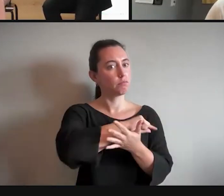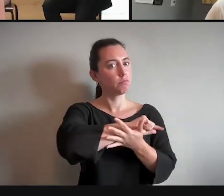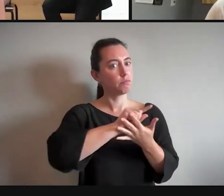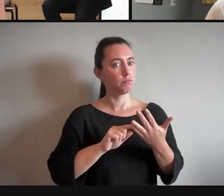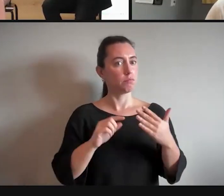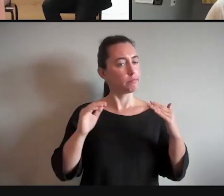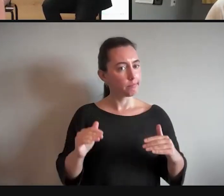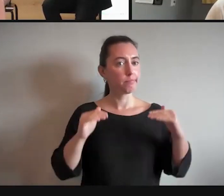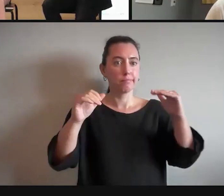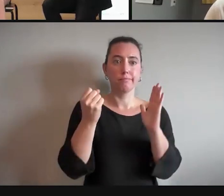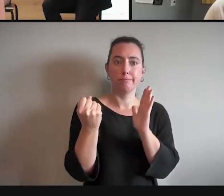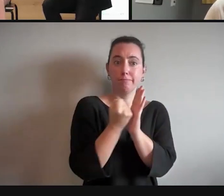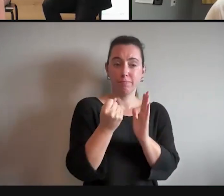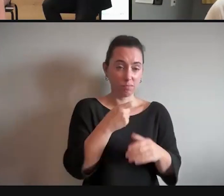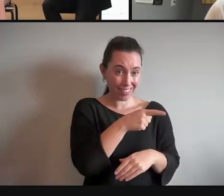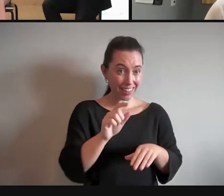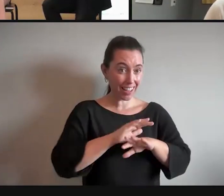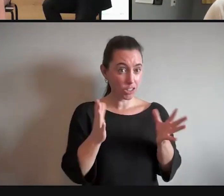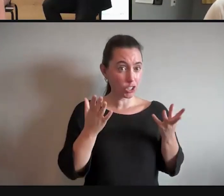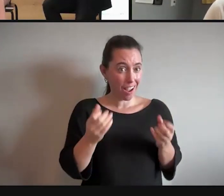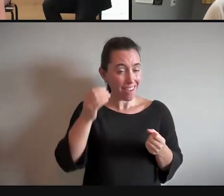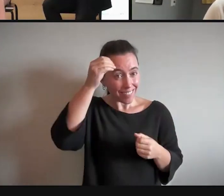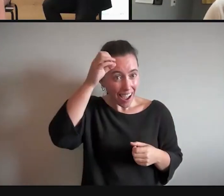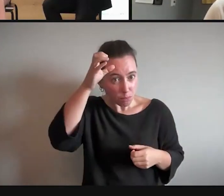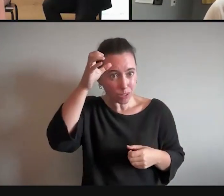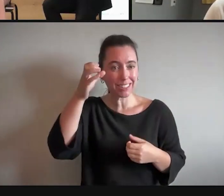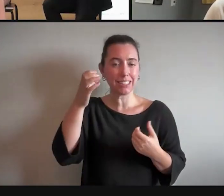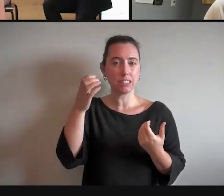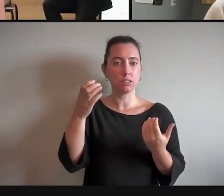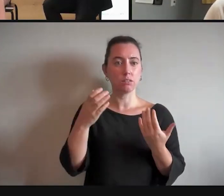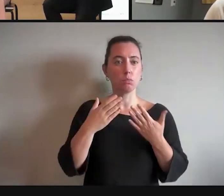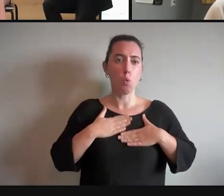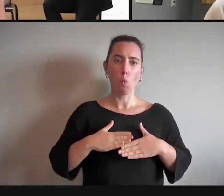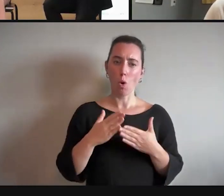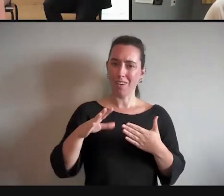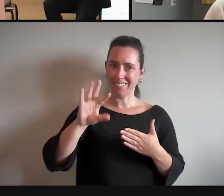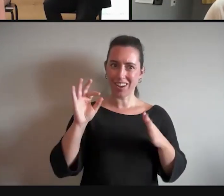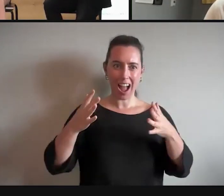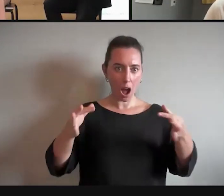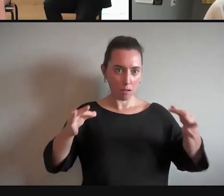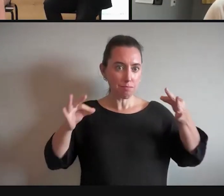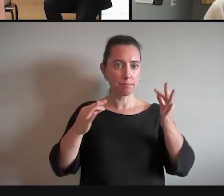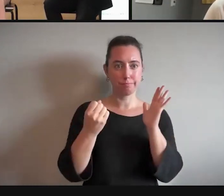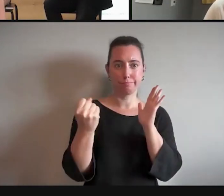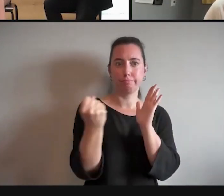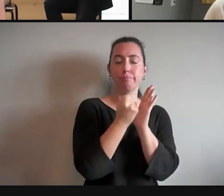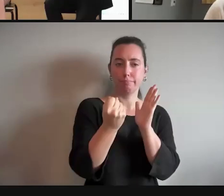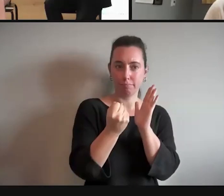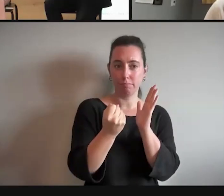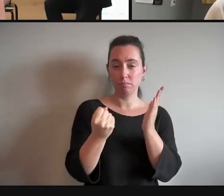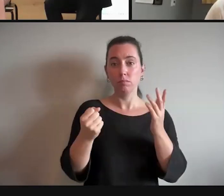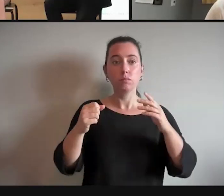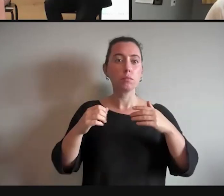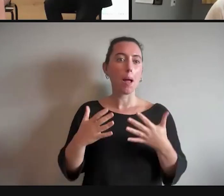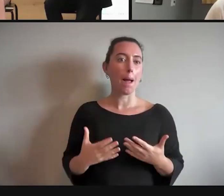we can value the expertise, and we can value the expertise of a company on the market at global level.